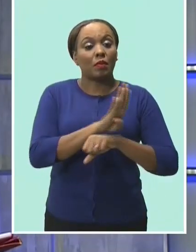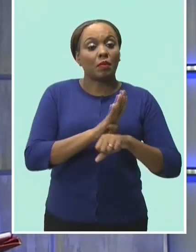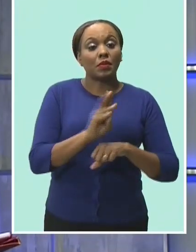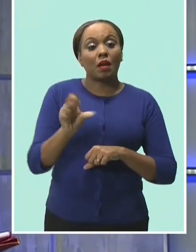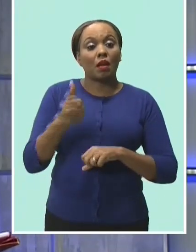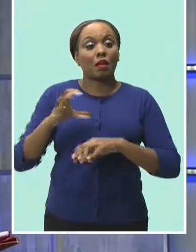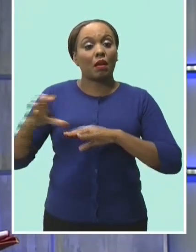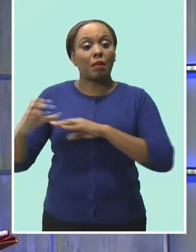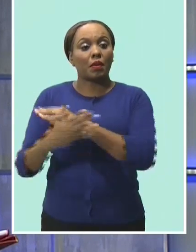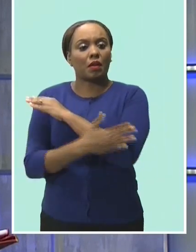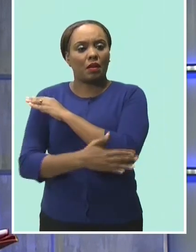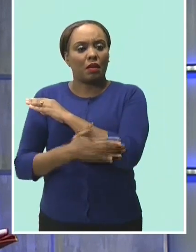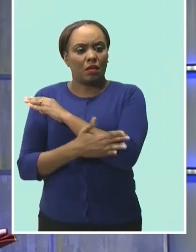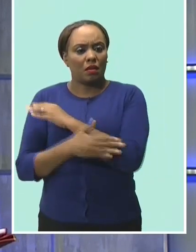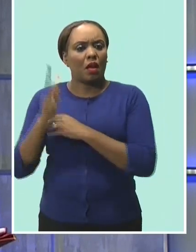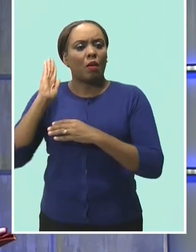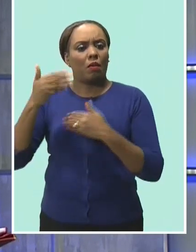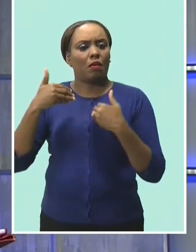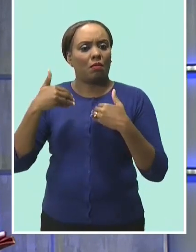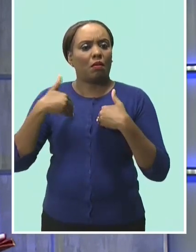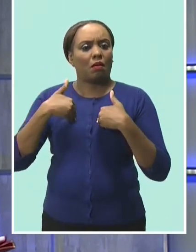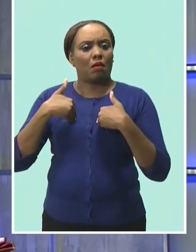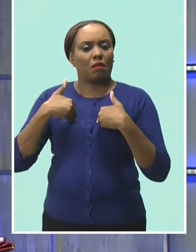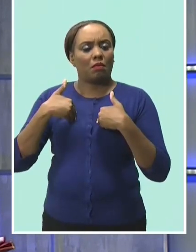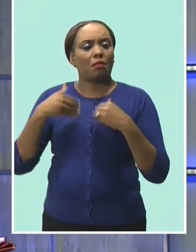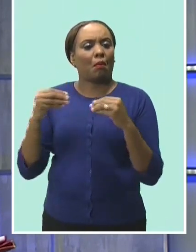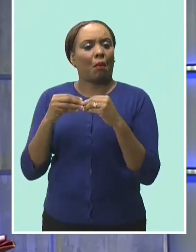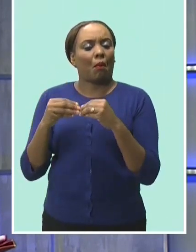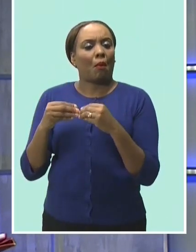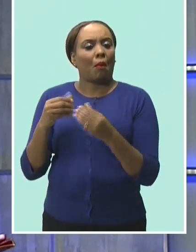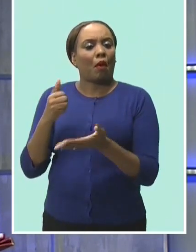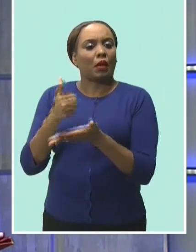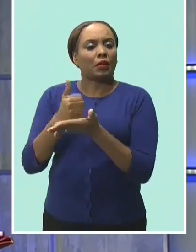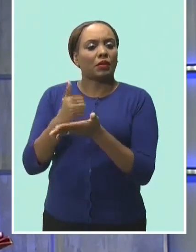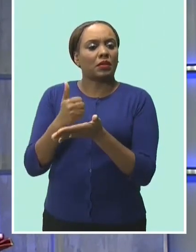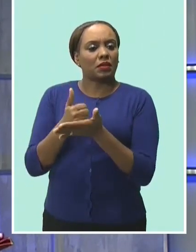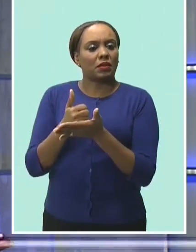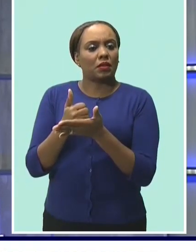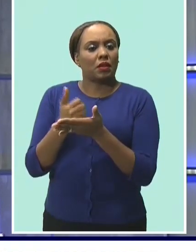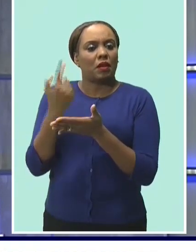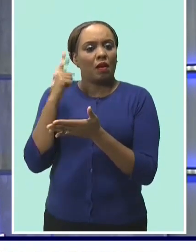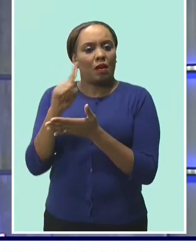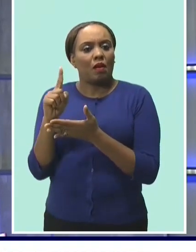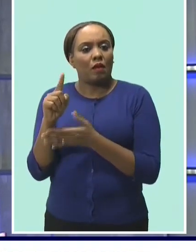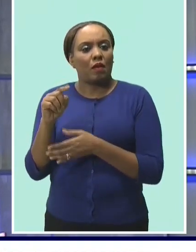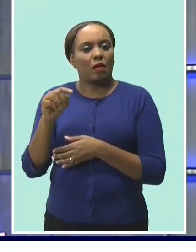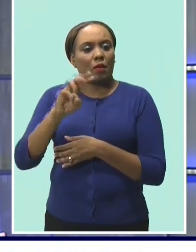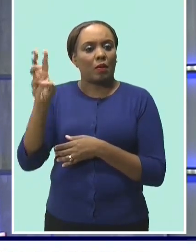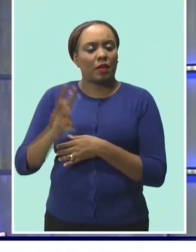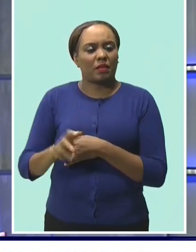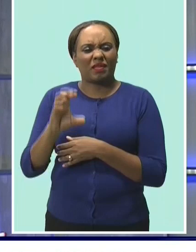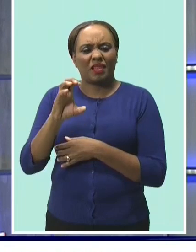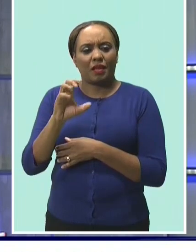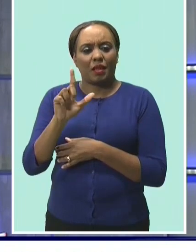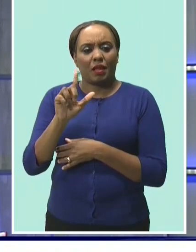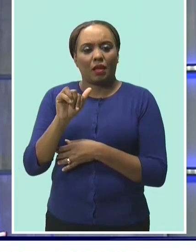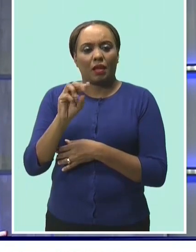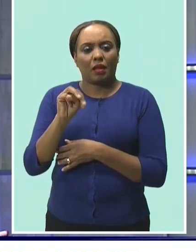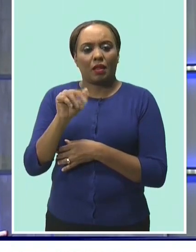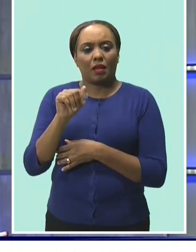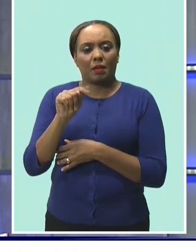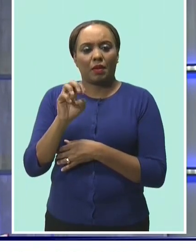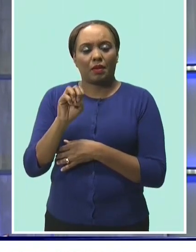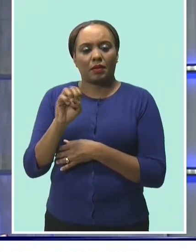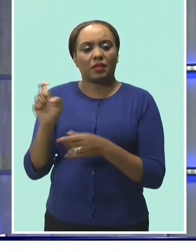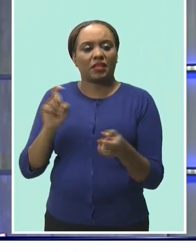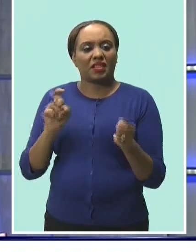Barbados and other Caribbean countries should be getting much-needed assistance in fighting climate change. Commonwealth Secretary General Baroness